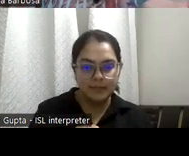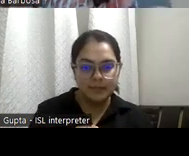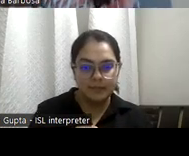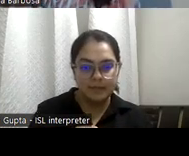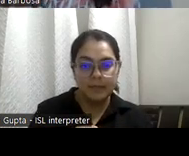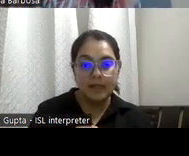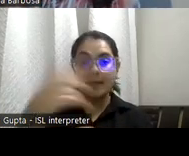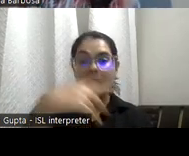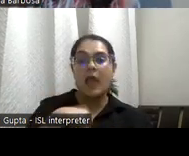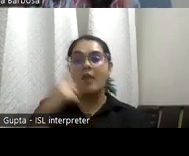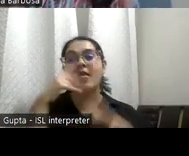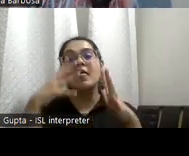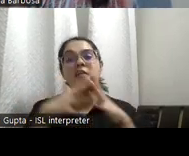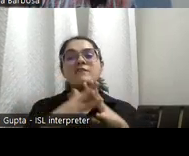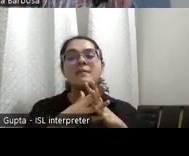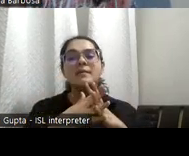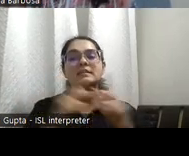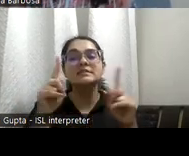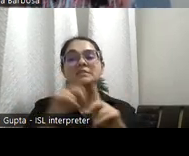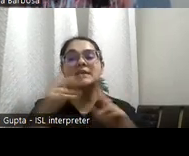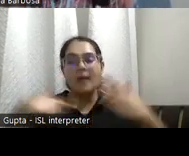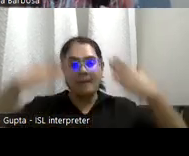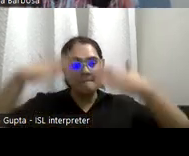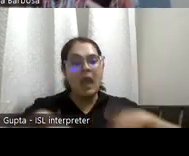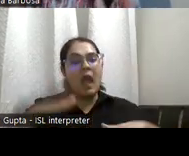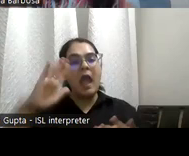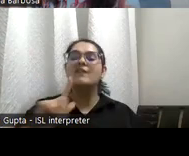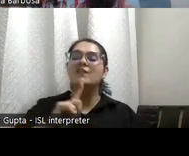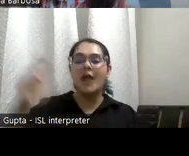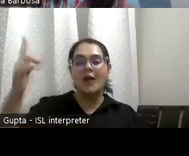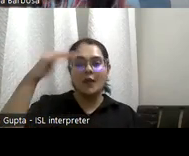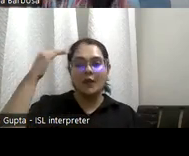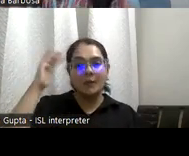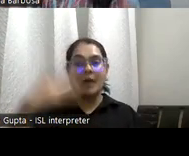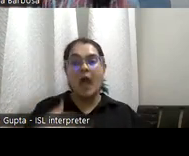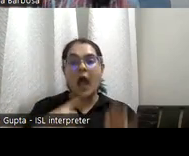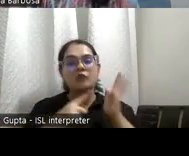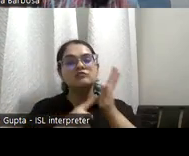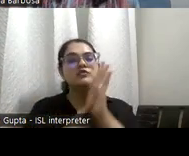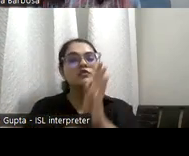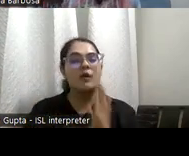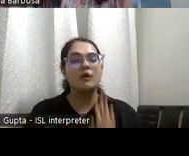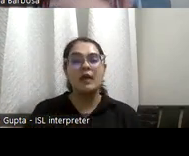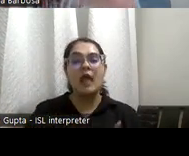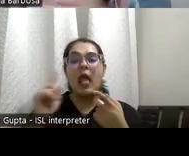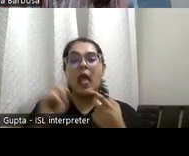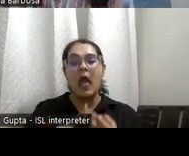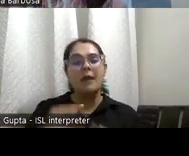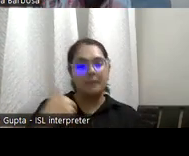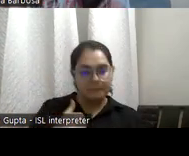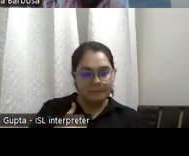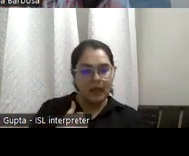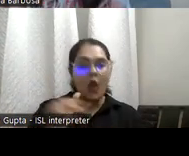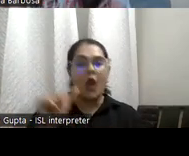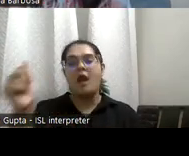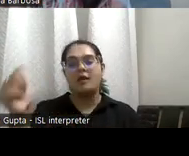us women have these characters in our lives. And everything we show happened with me or with